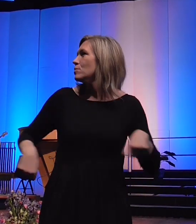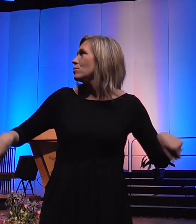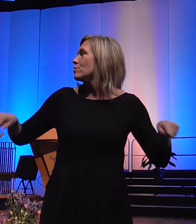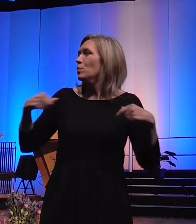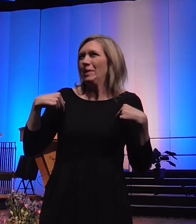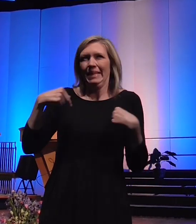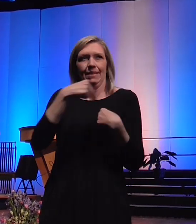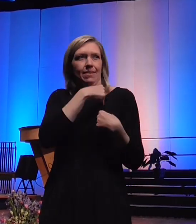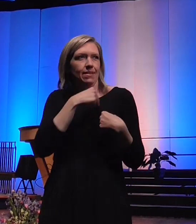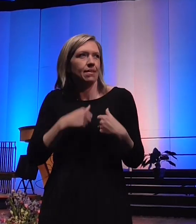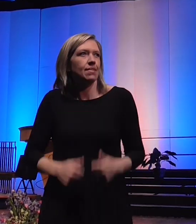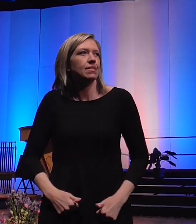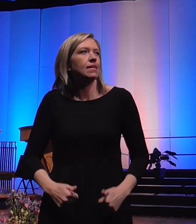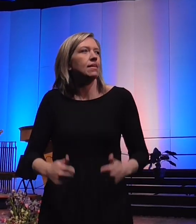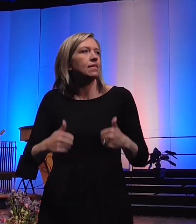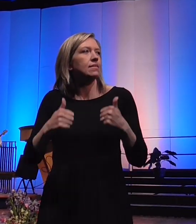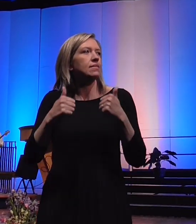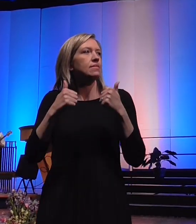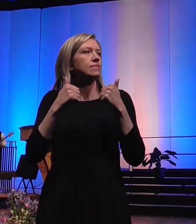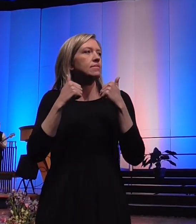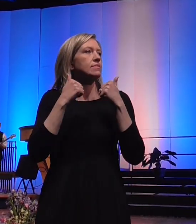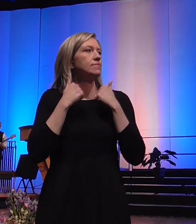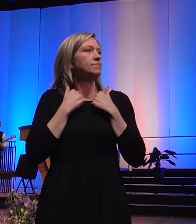We are